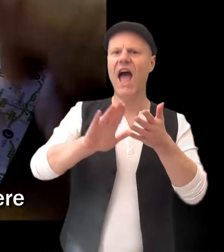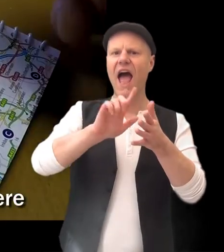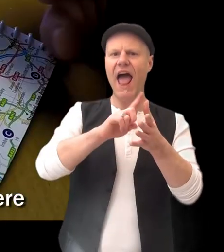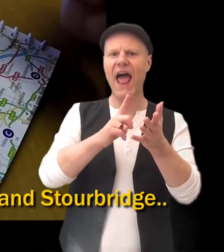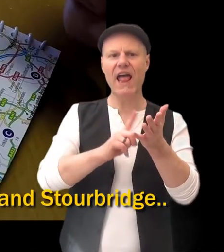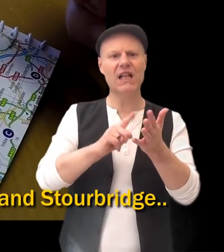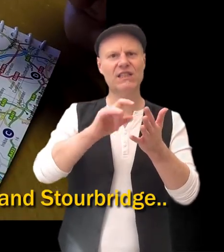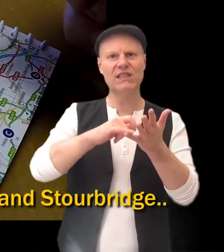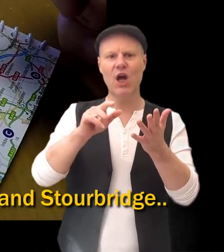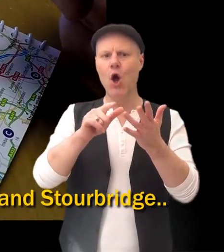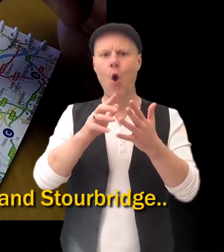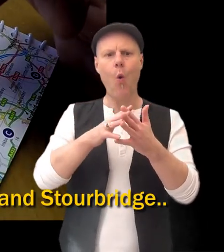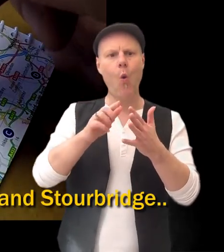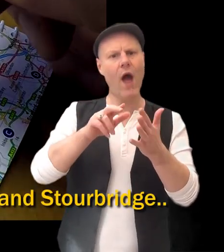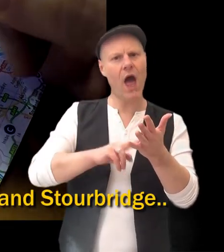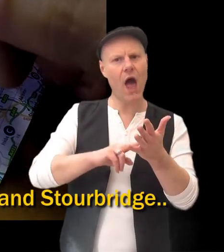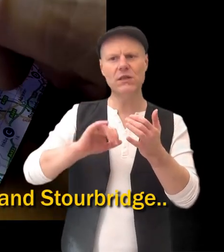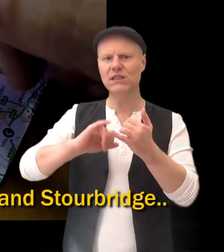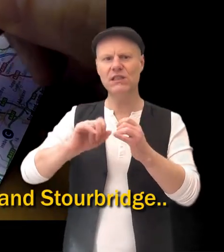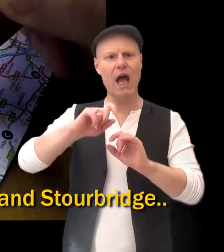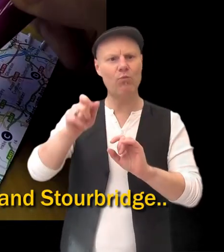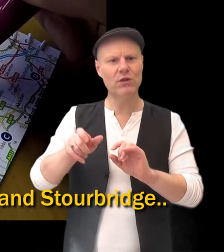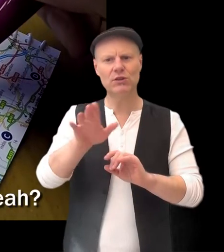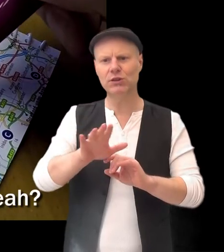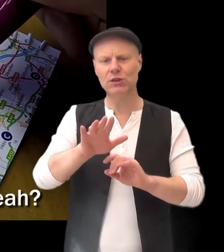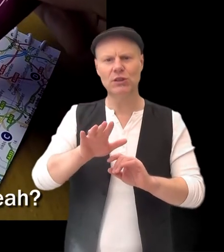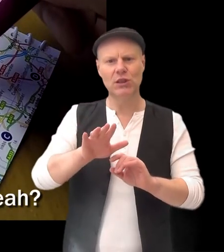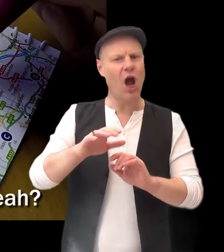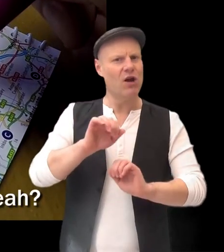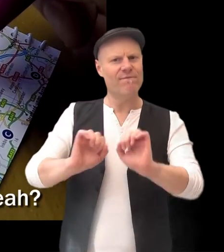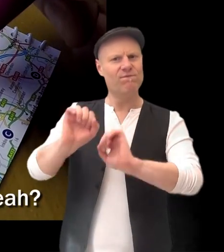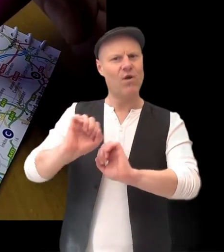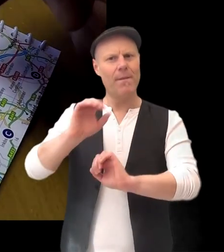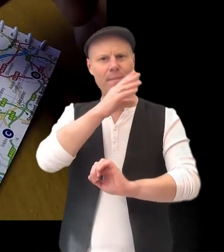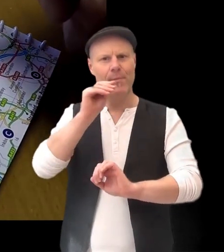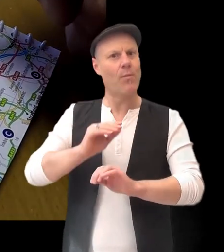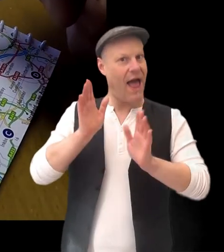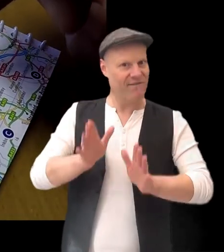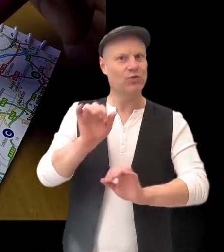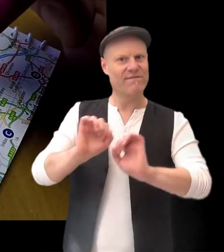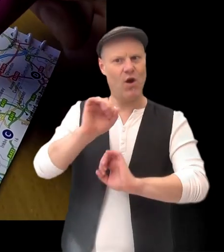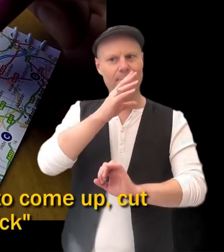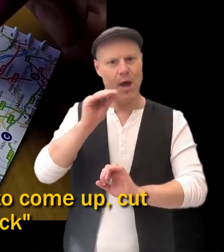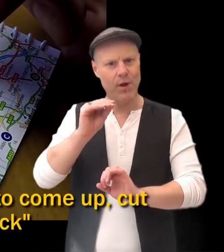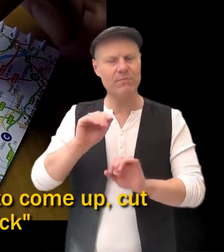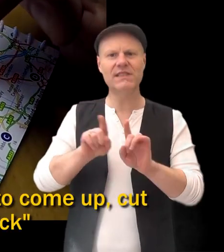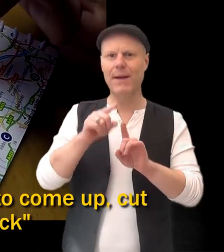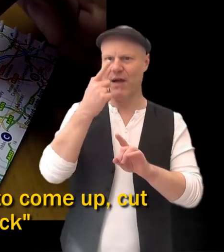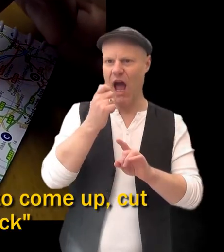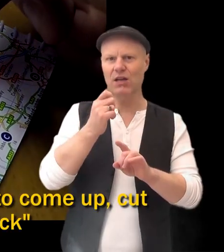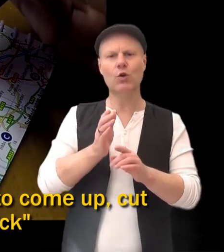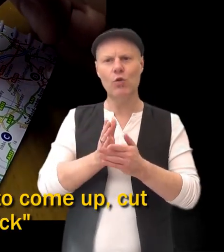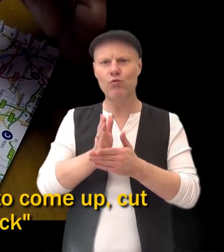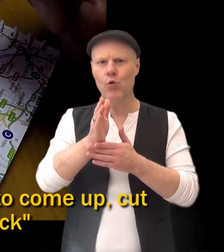Yeah, then there'll be Aylesowen and Stowe. Okay, so down Stowe, there, yeah. Down here. Not Birmingham. Not Birmingham, no. You're going to come